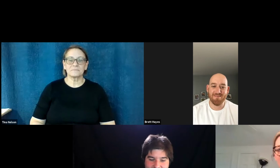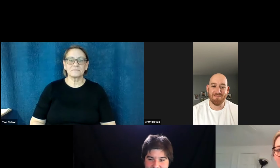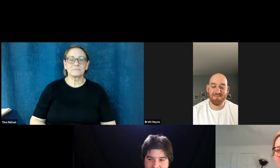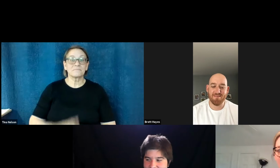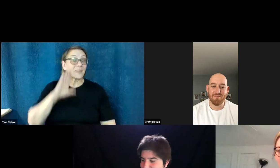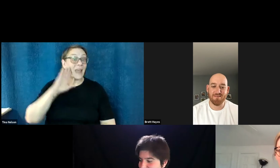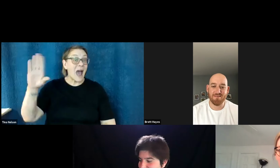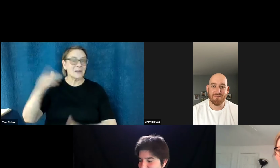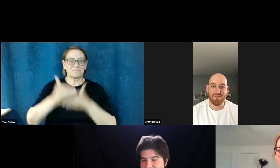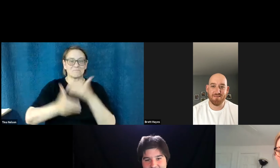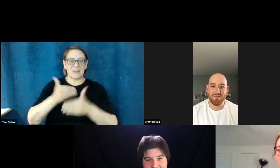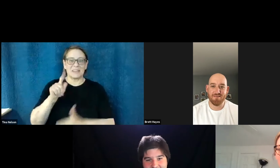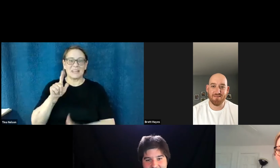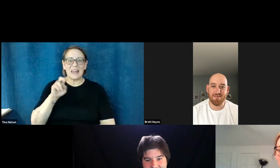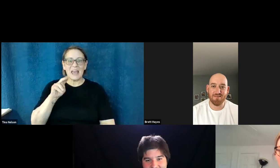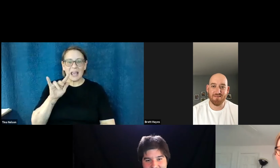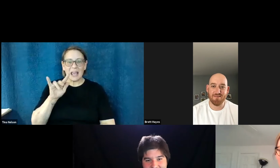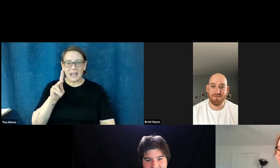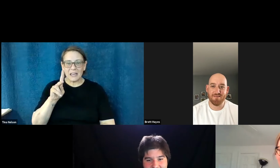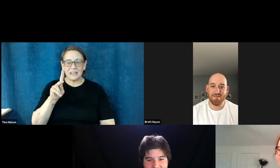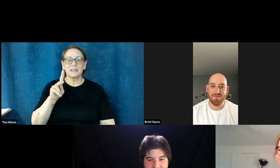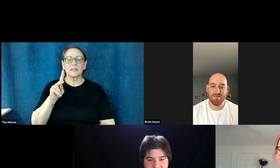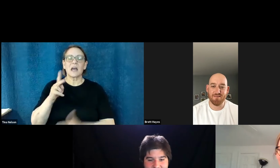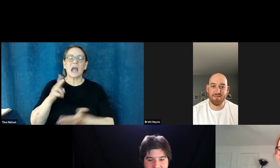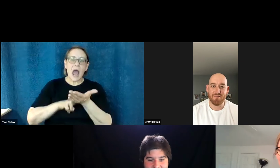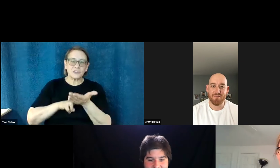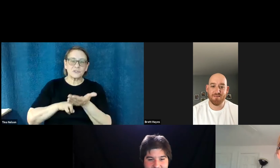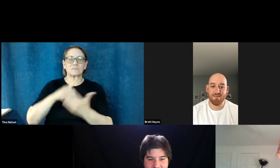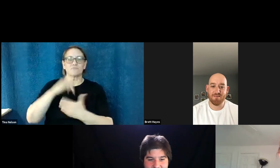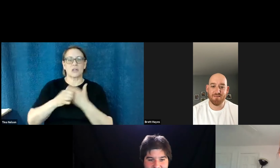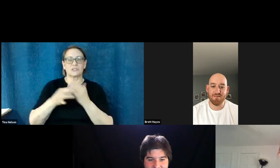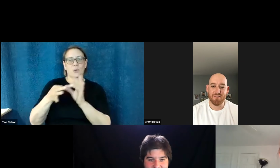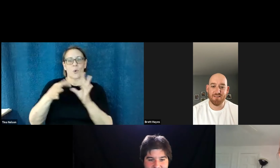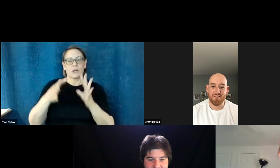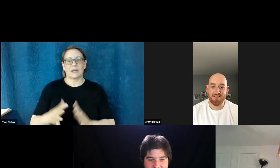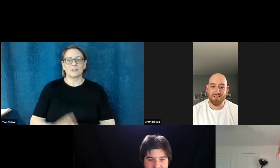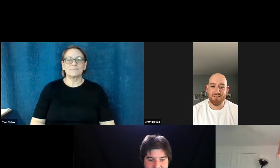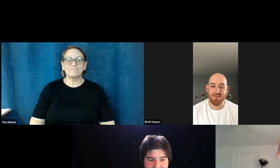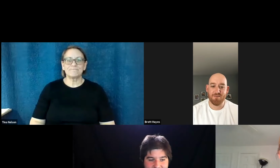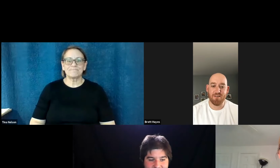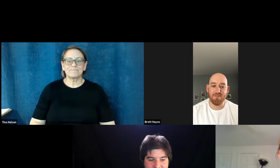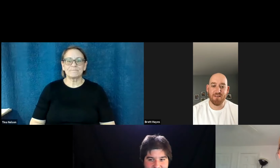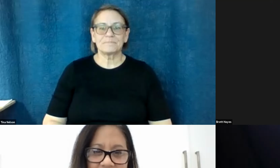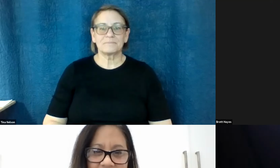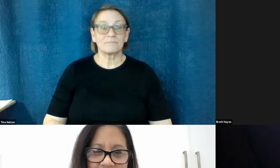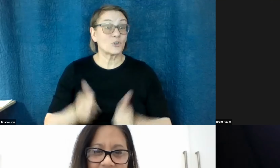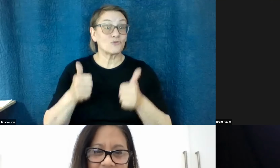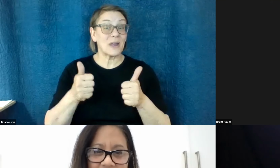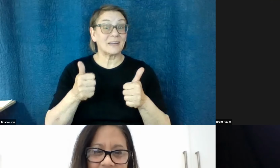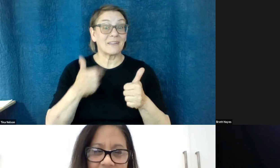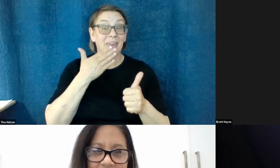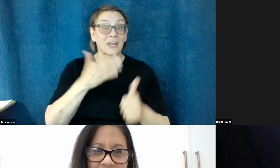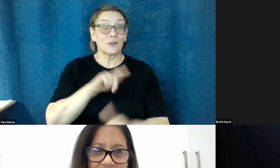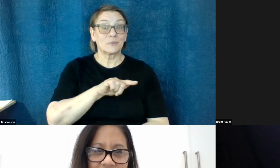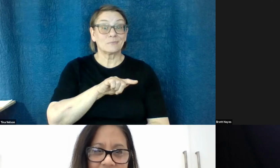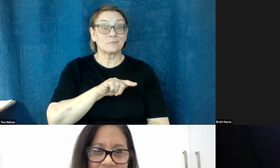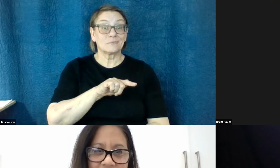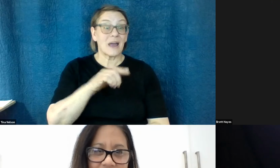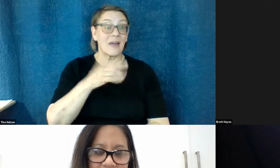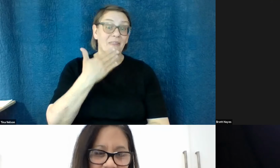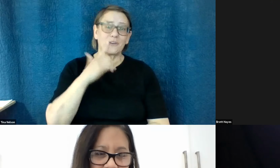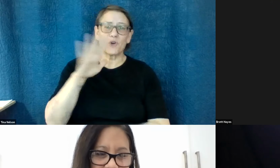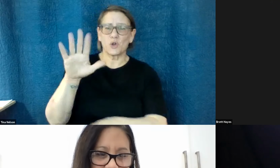Bethany Link, contract project coordinator for the Commission. Great. Thank you. Especially thank you for all your